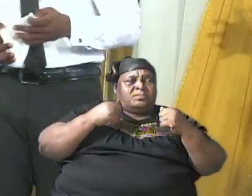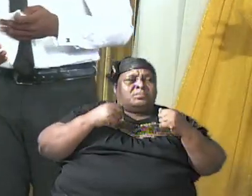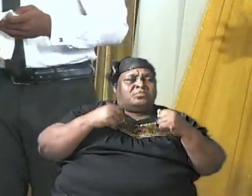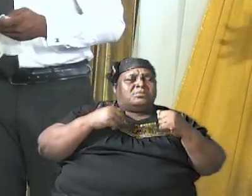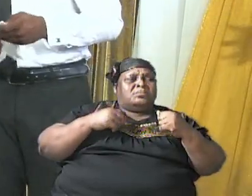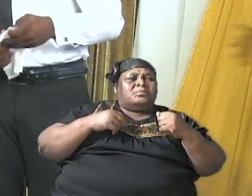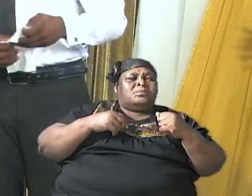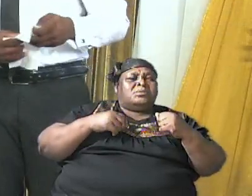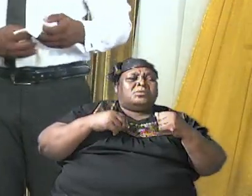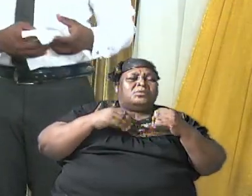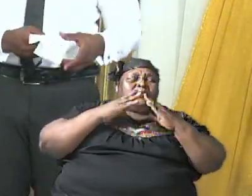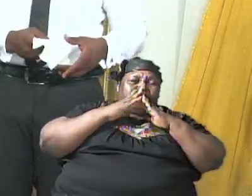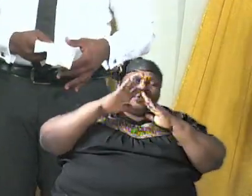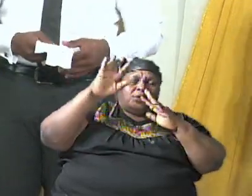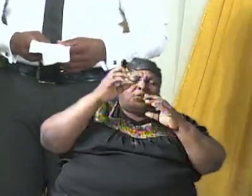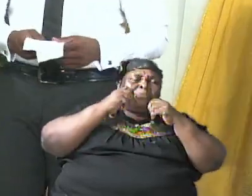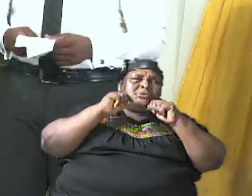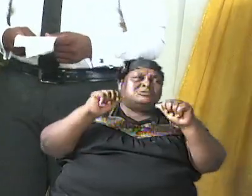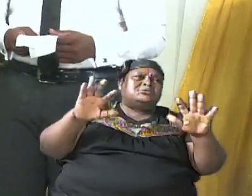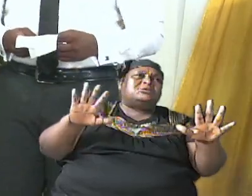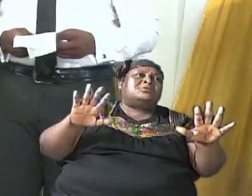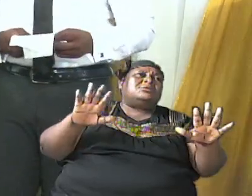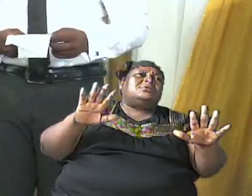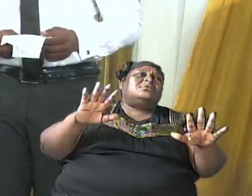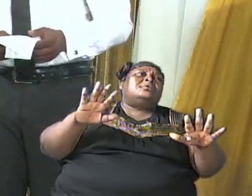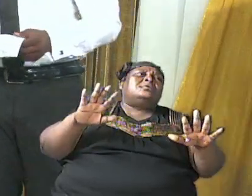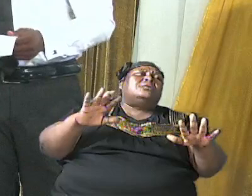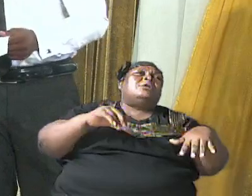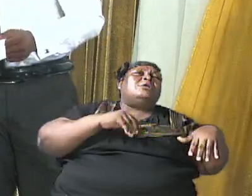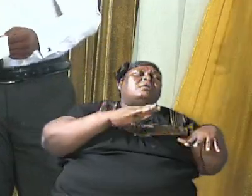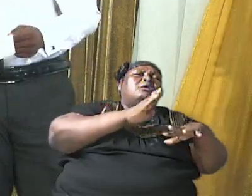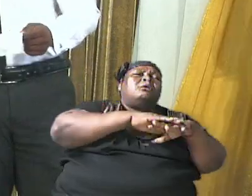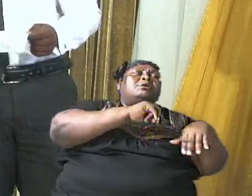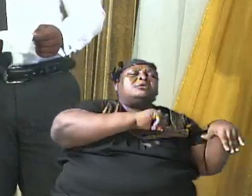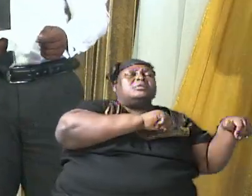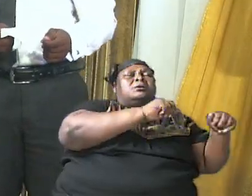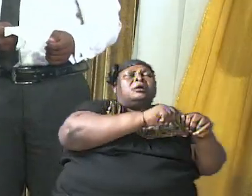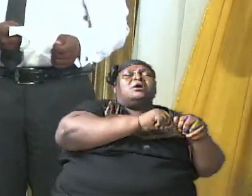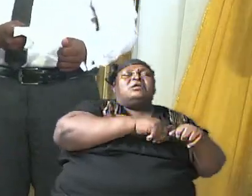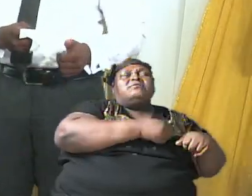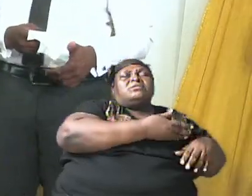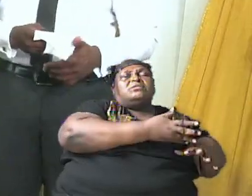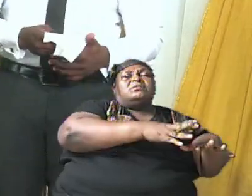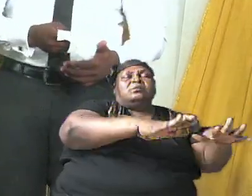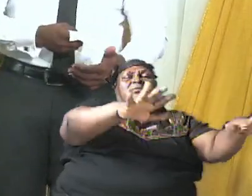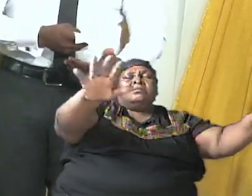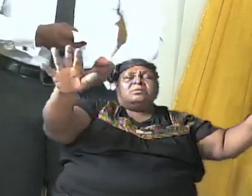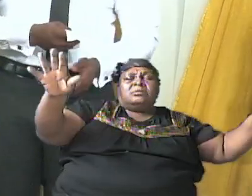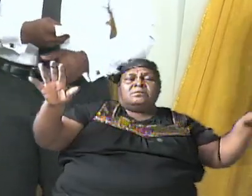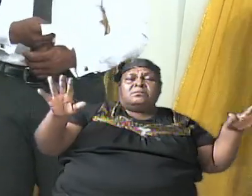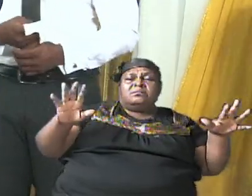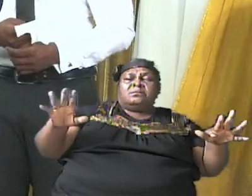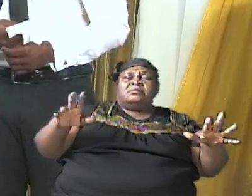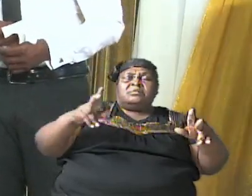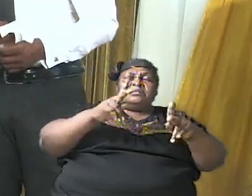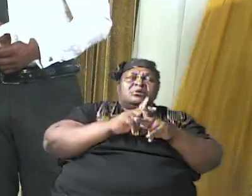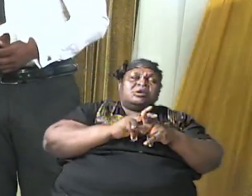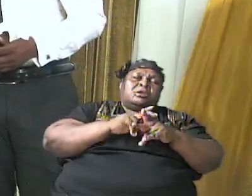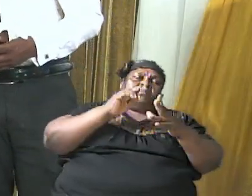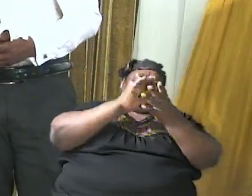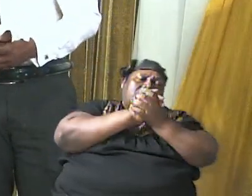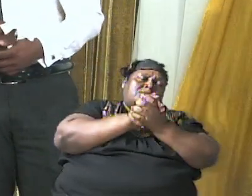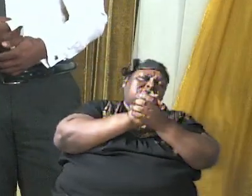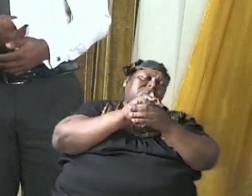we pray your blessing will be upon every saint, God. Continue, Lord God, to keep our marriages together.